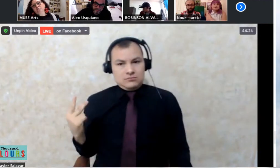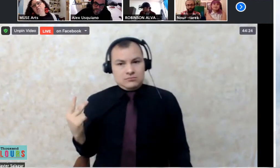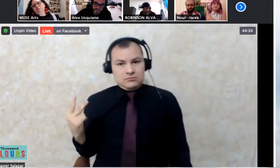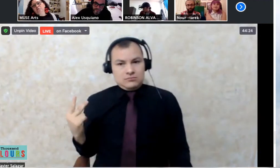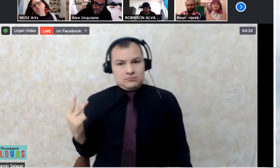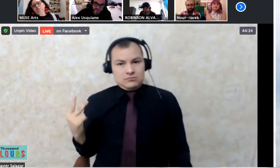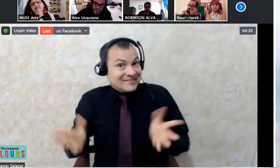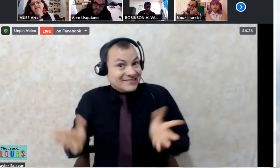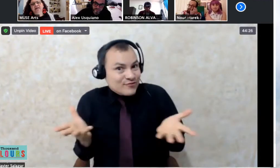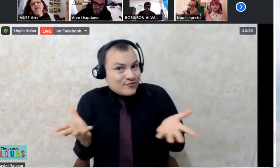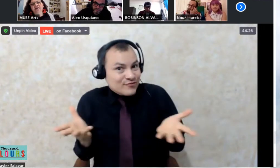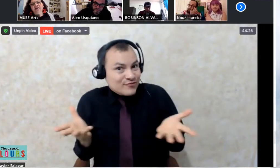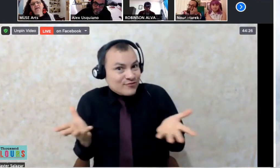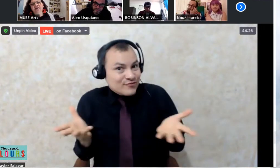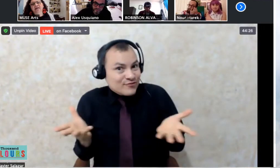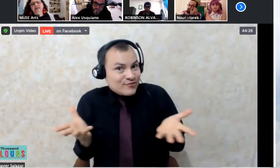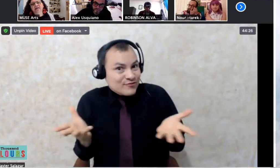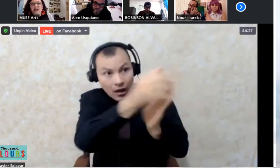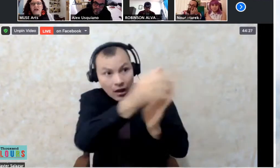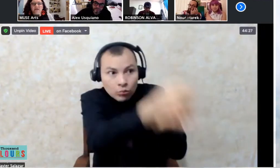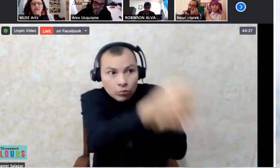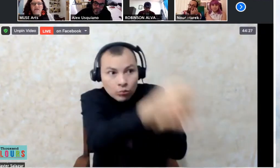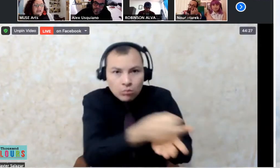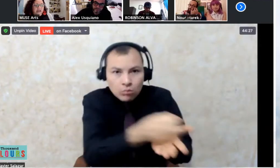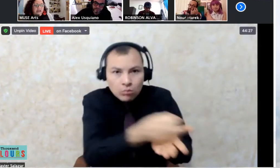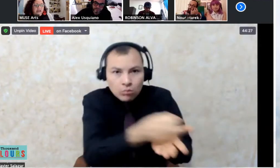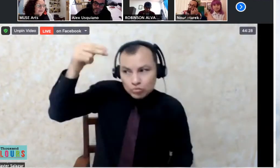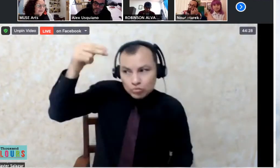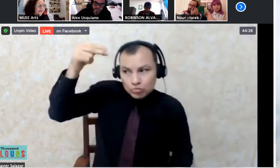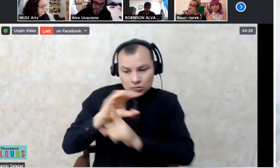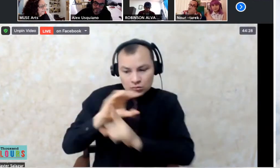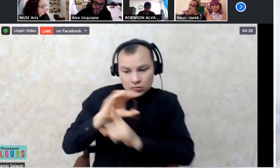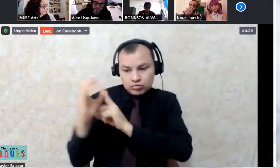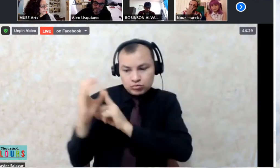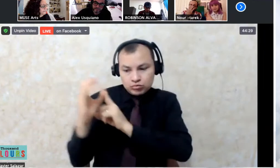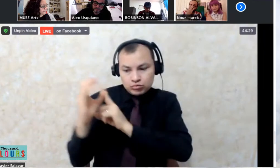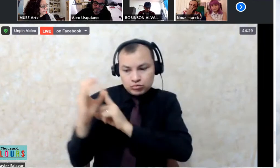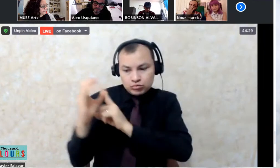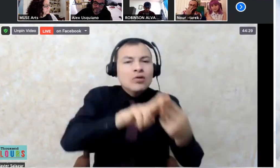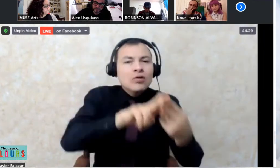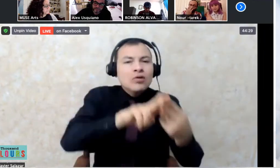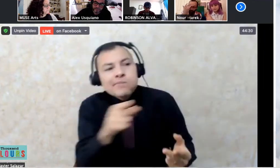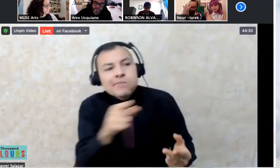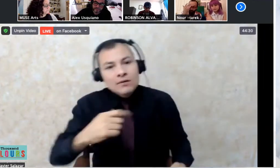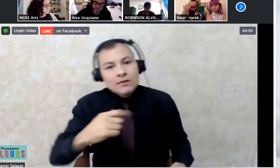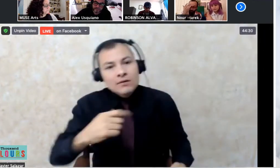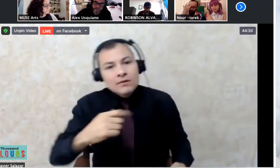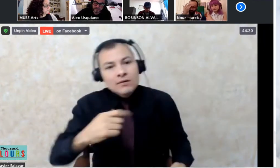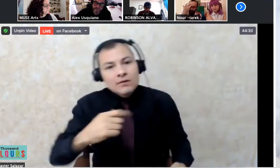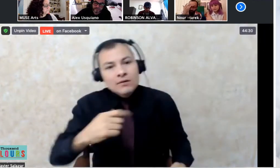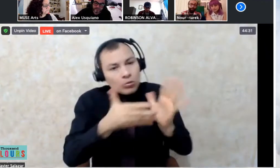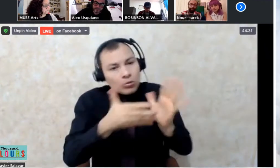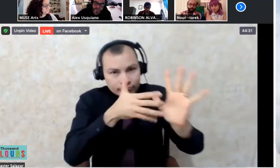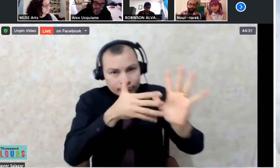traen a nuestro nuevo hogar, Canadá. Yeah, and we have a few projects that we try